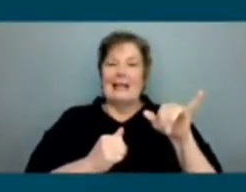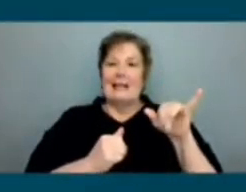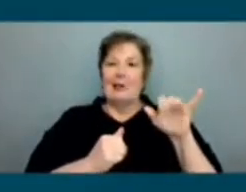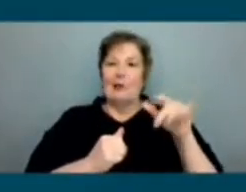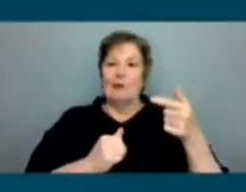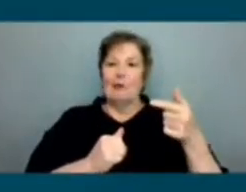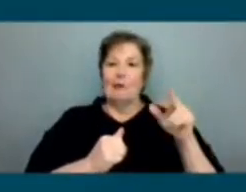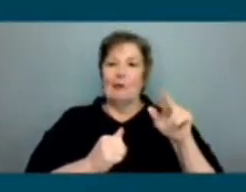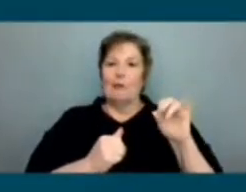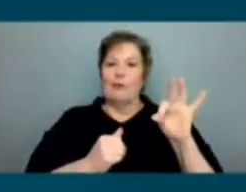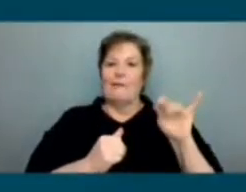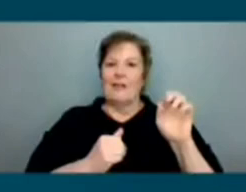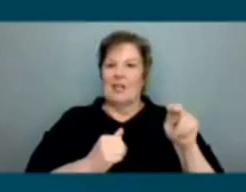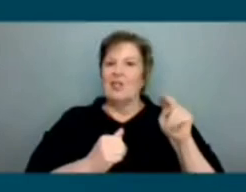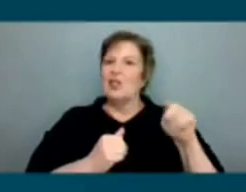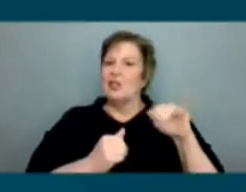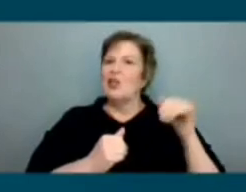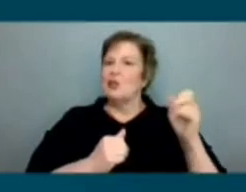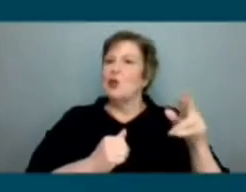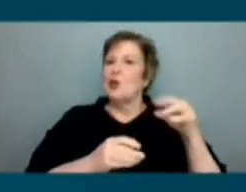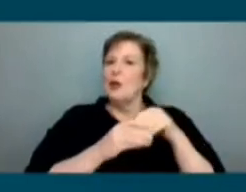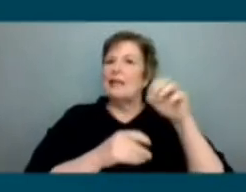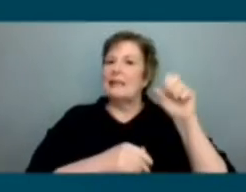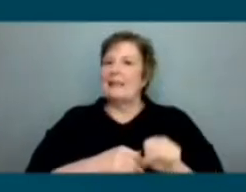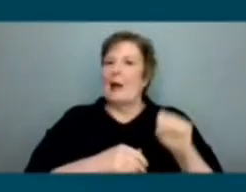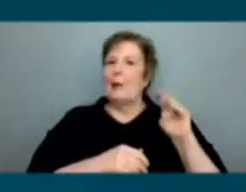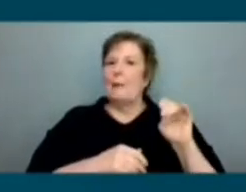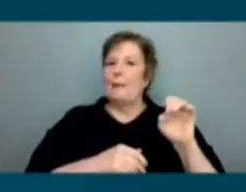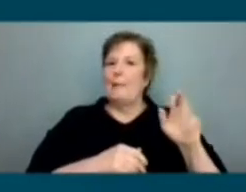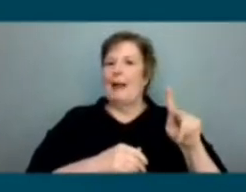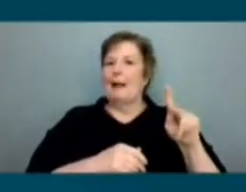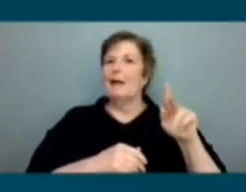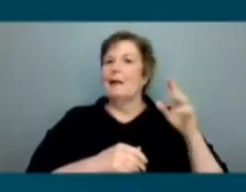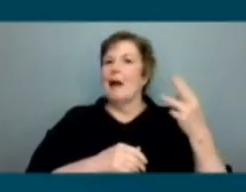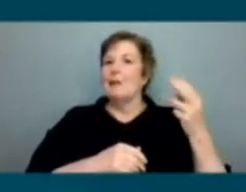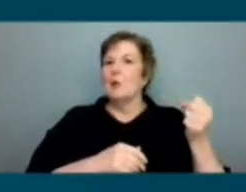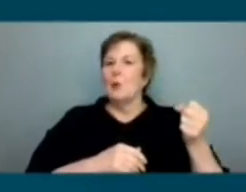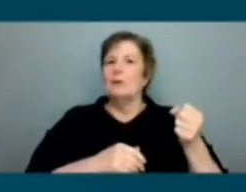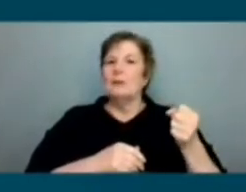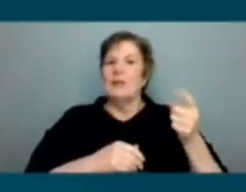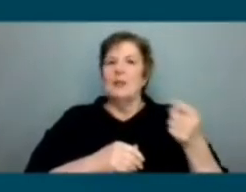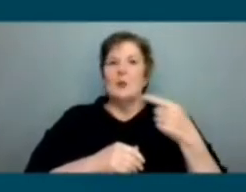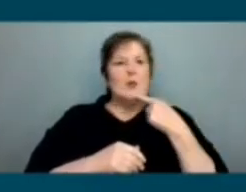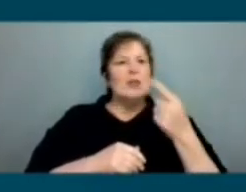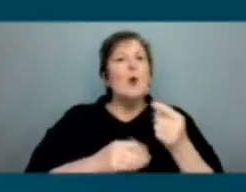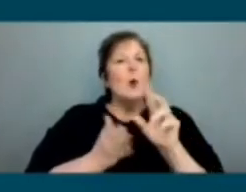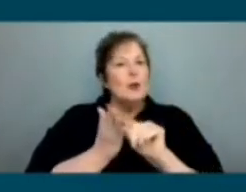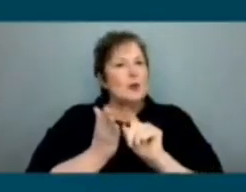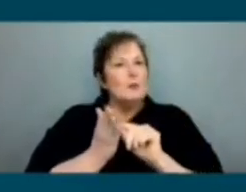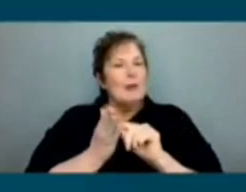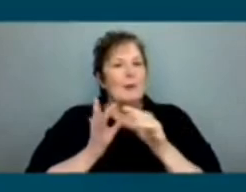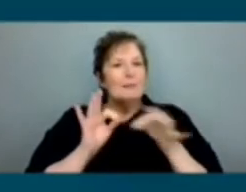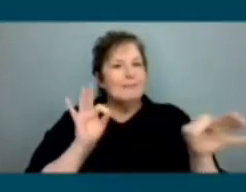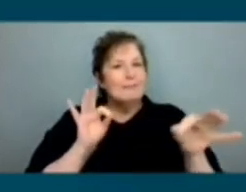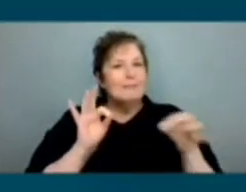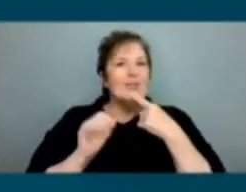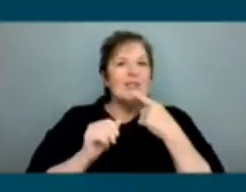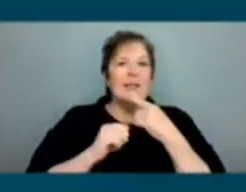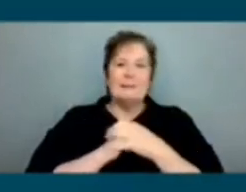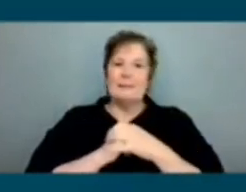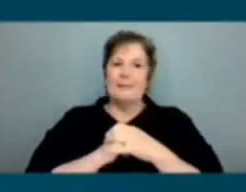School. And here is what she told the Charlotte Observer recently about your attempts to underfund us. She said,